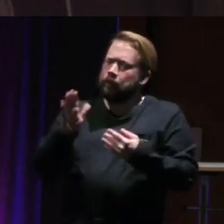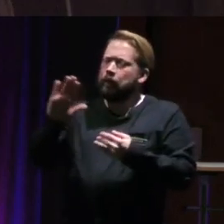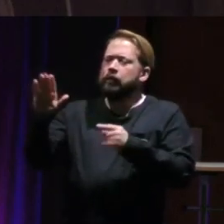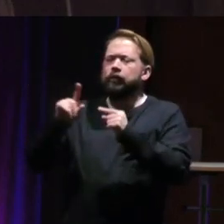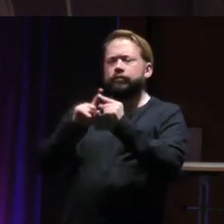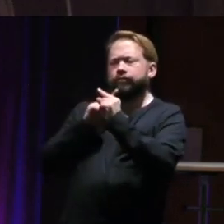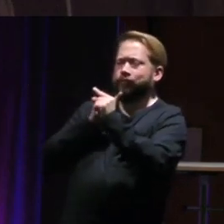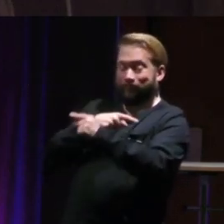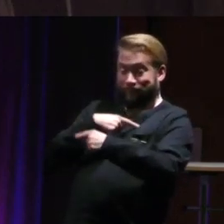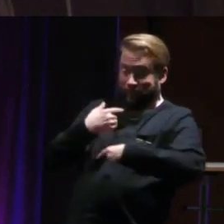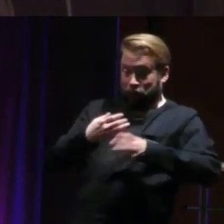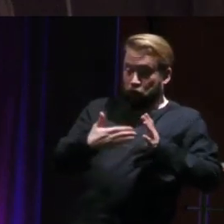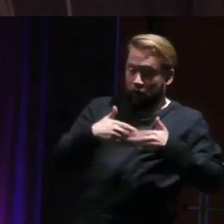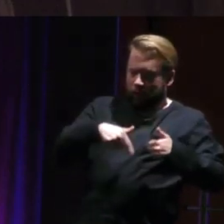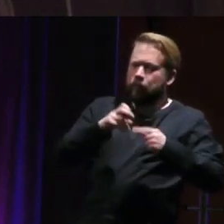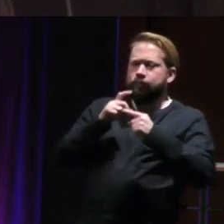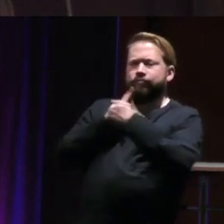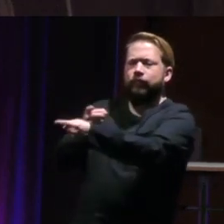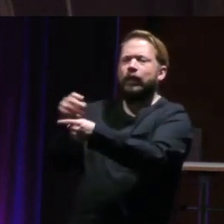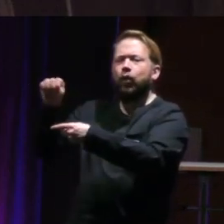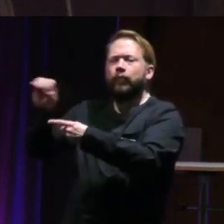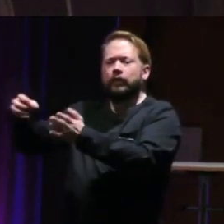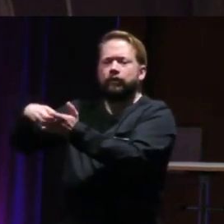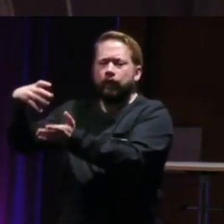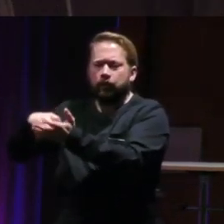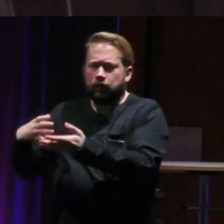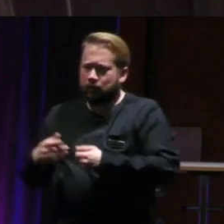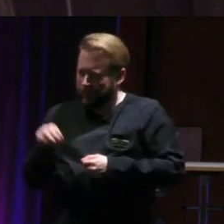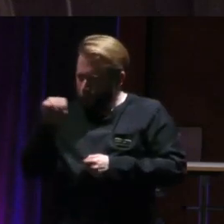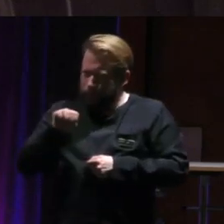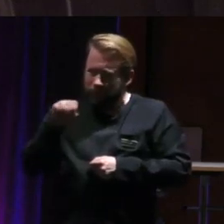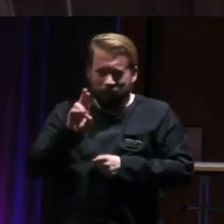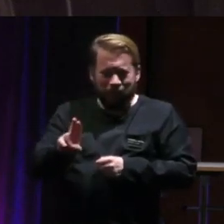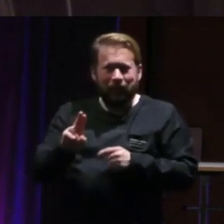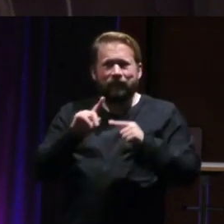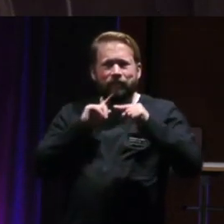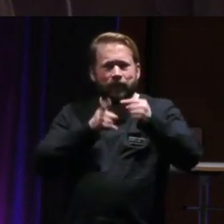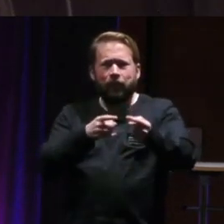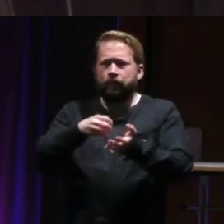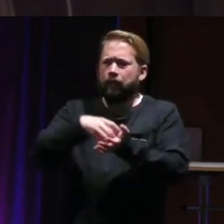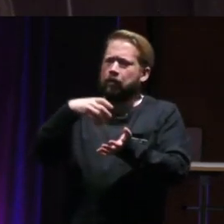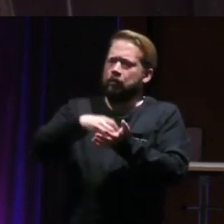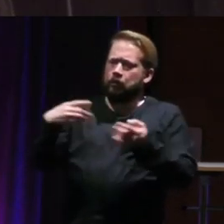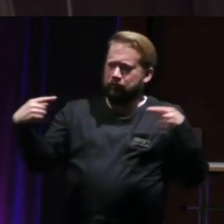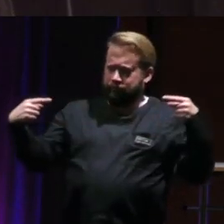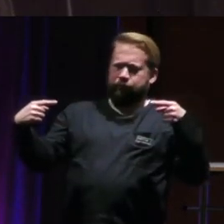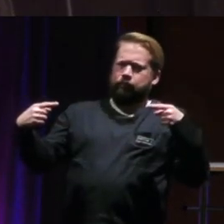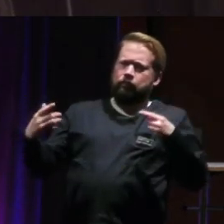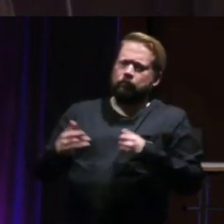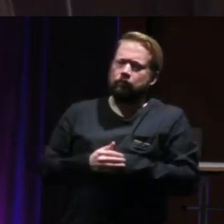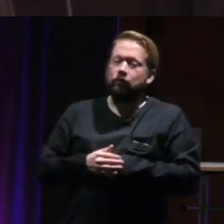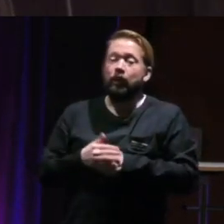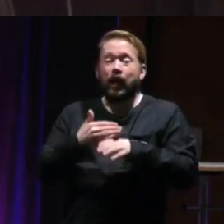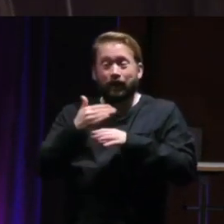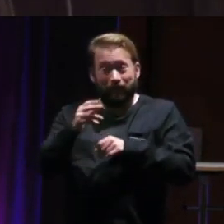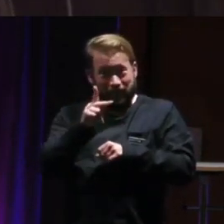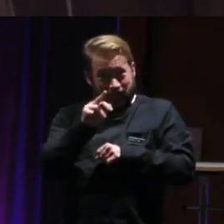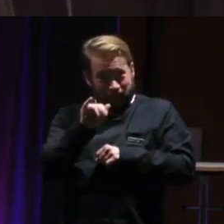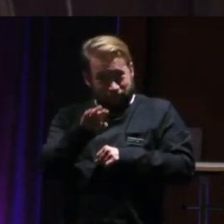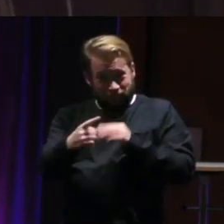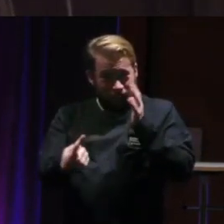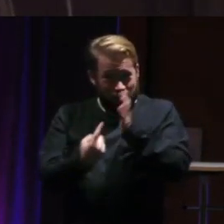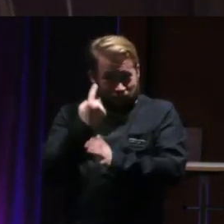some package of sanctions after the Crimea situation, they start to